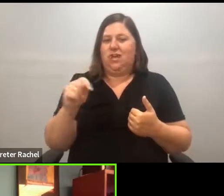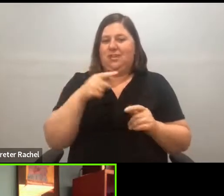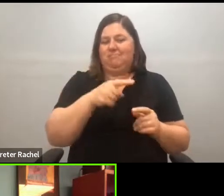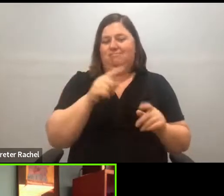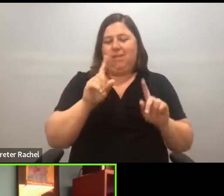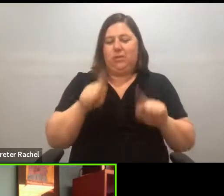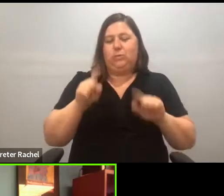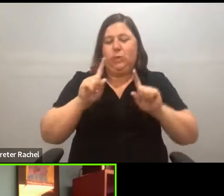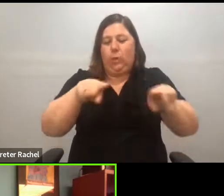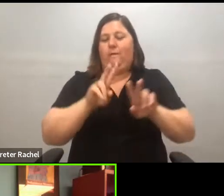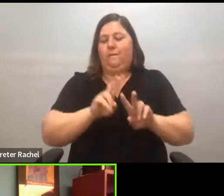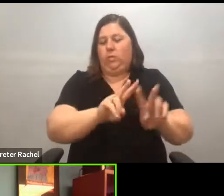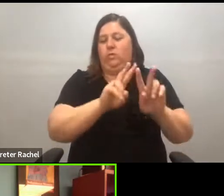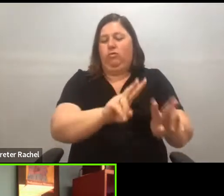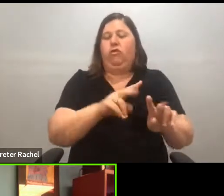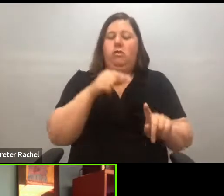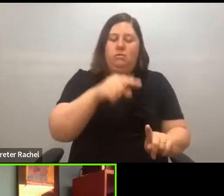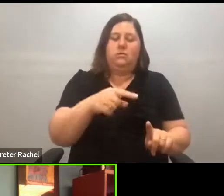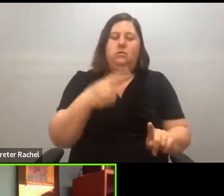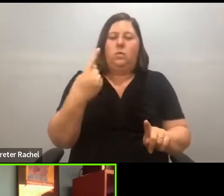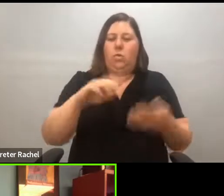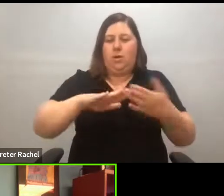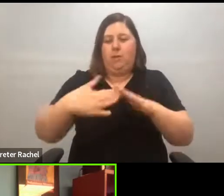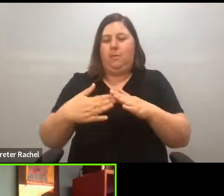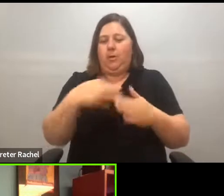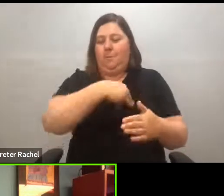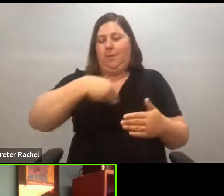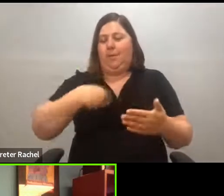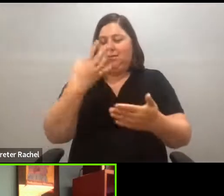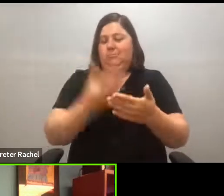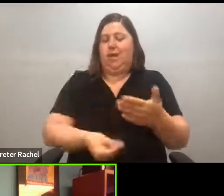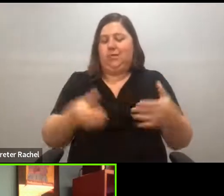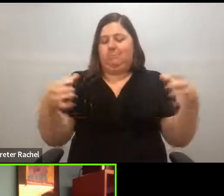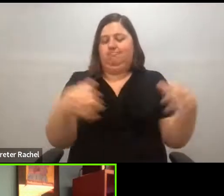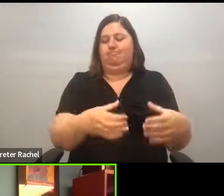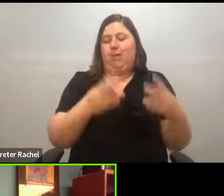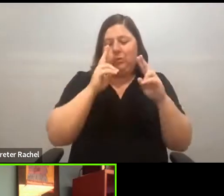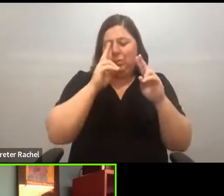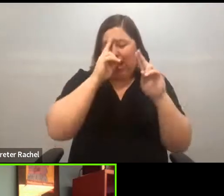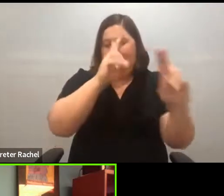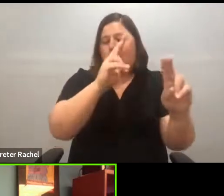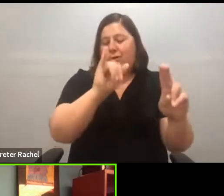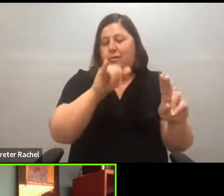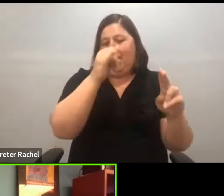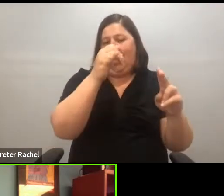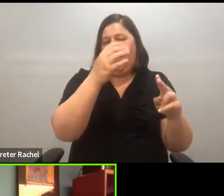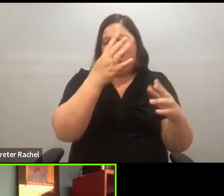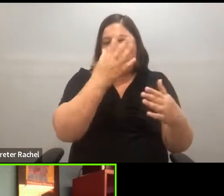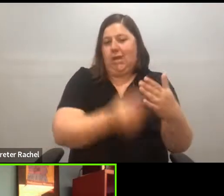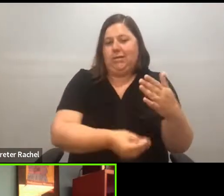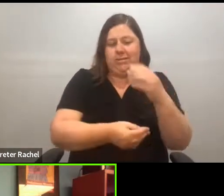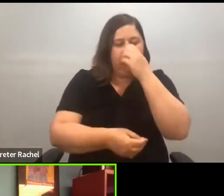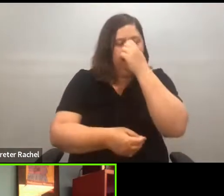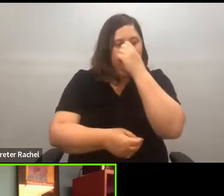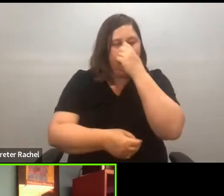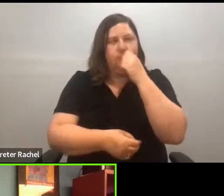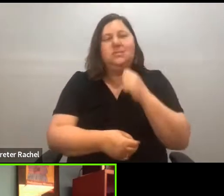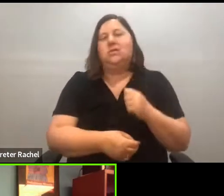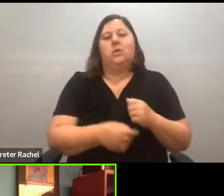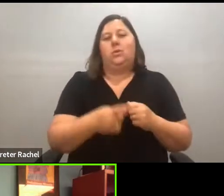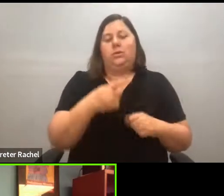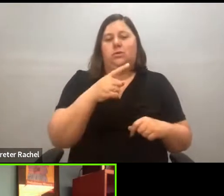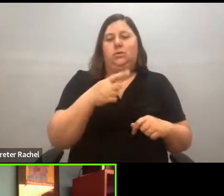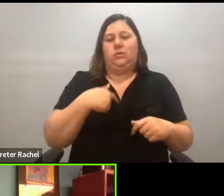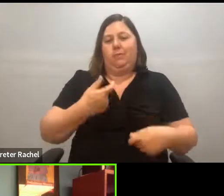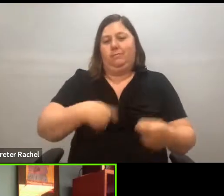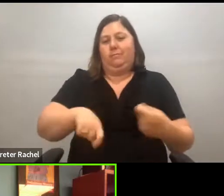for her. One of our community members had passed. And so they're gathering to honor that passing. And I have a